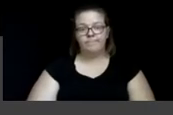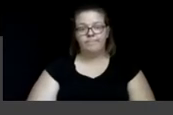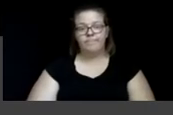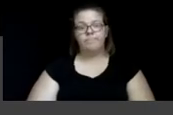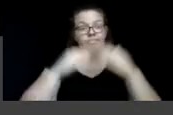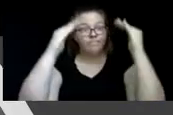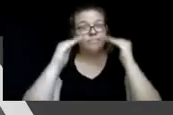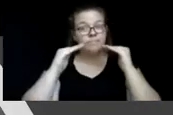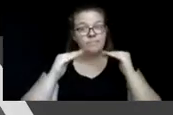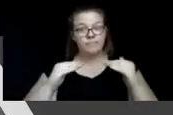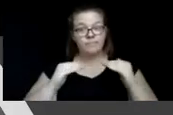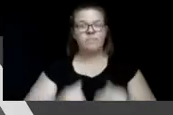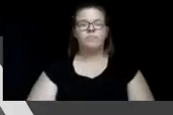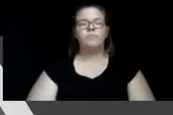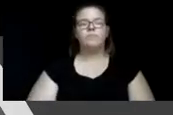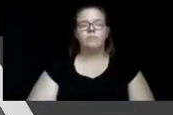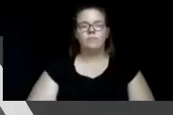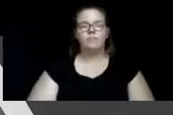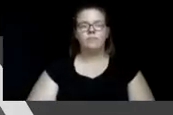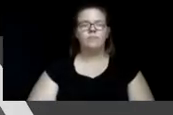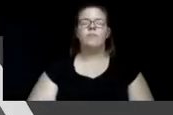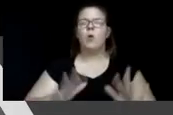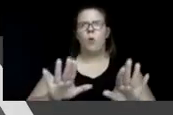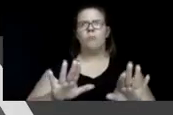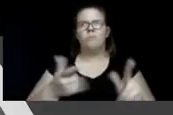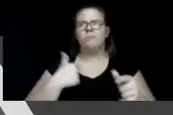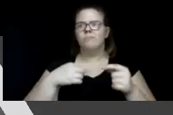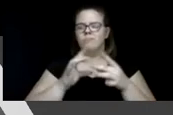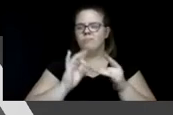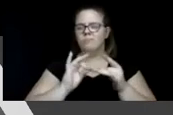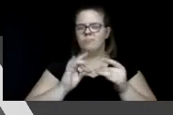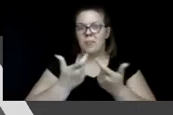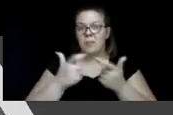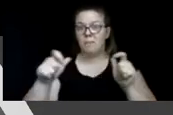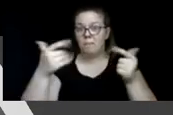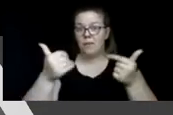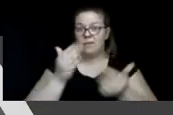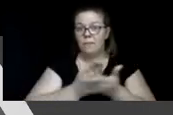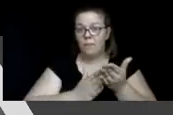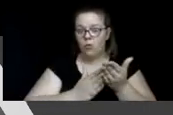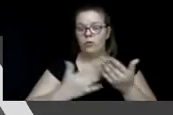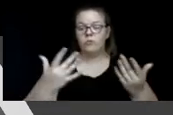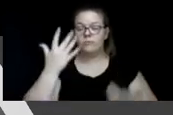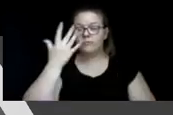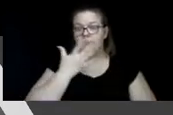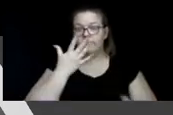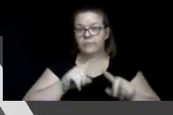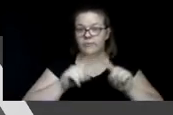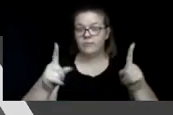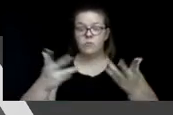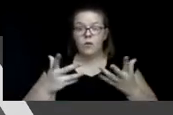Next slide, please. Oh, and I would say probably the biggest part, what it looks like differently, is everybody's walking around with masks